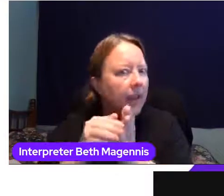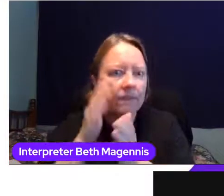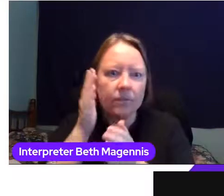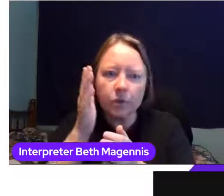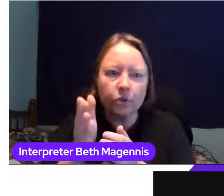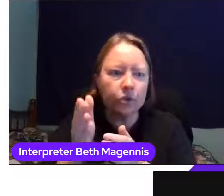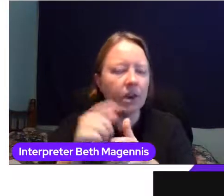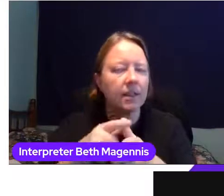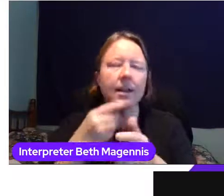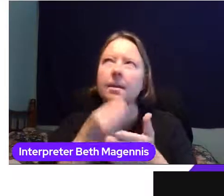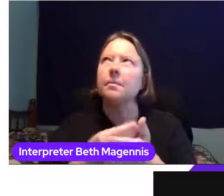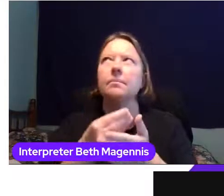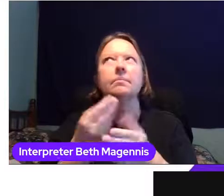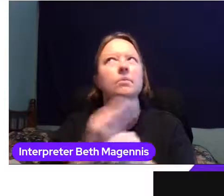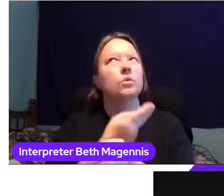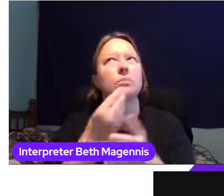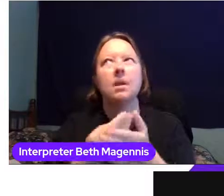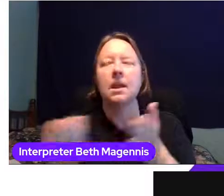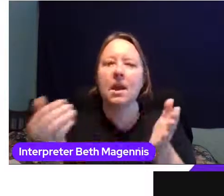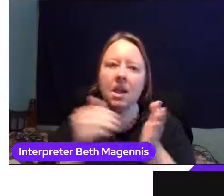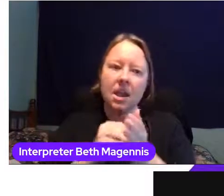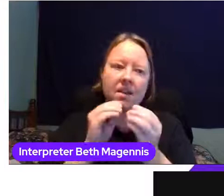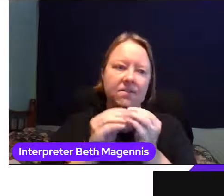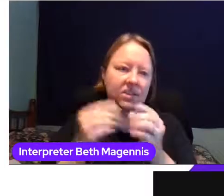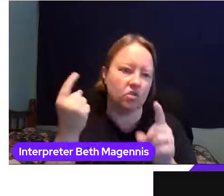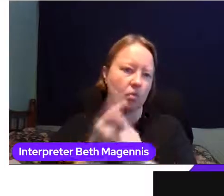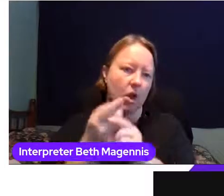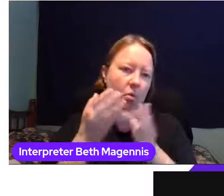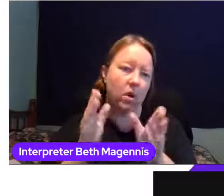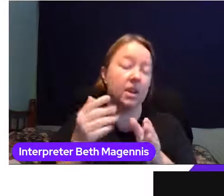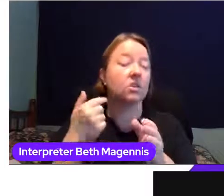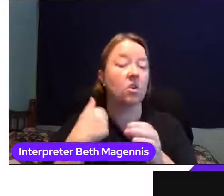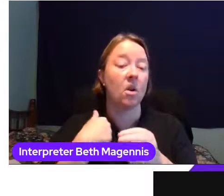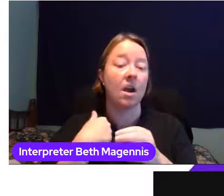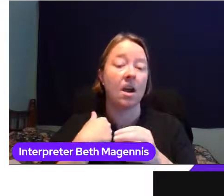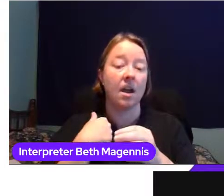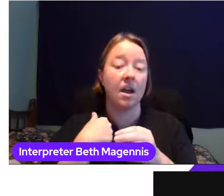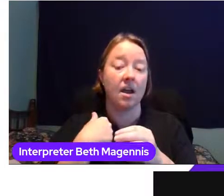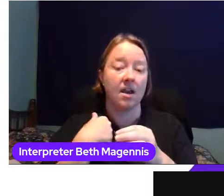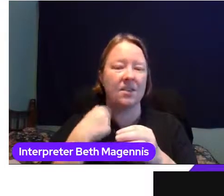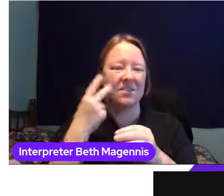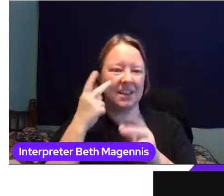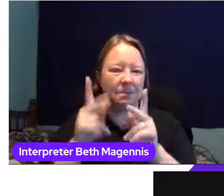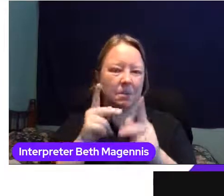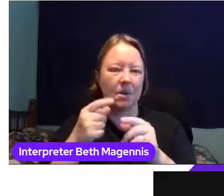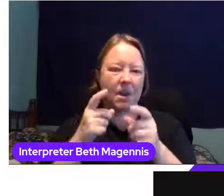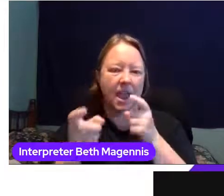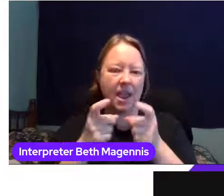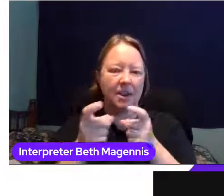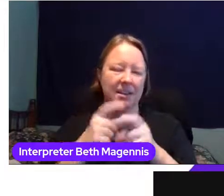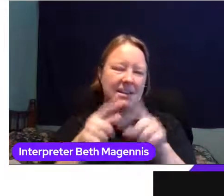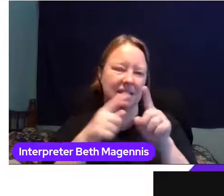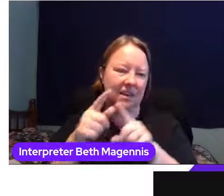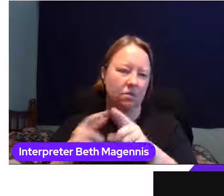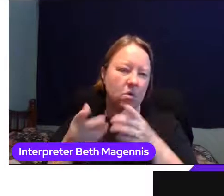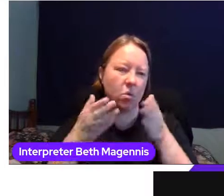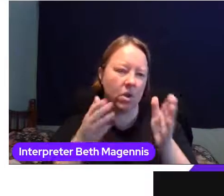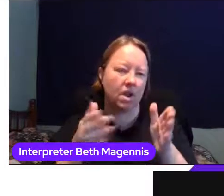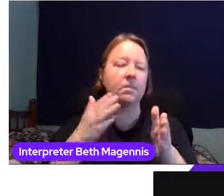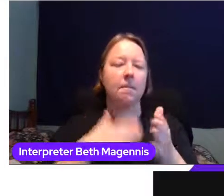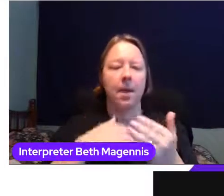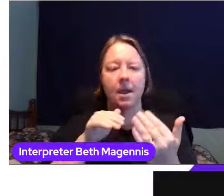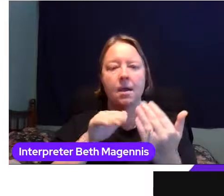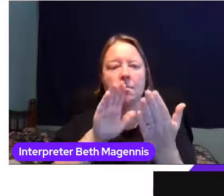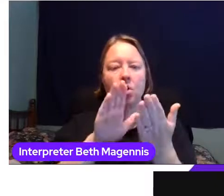money all over again to repair it correctly. So I've, you know, seen different people handle it different ways, but, you know, my approach is a little